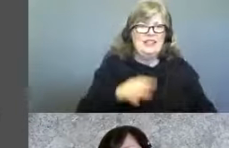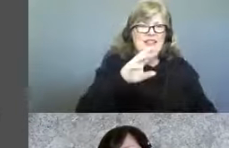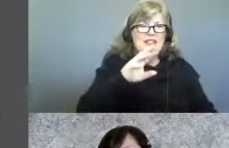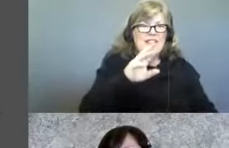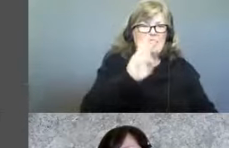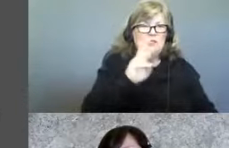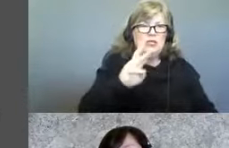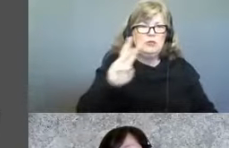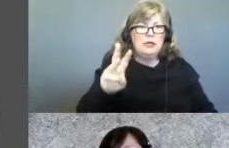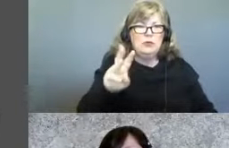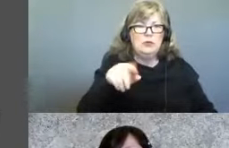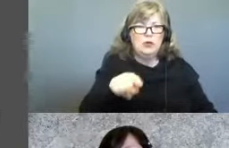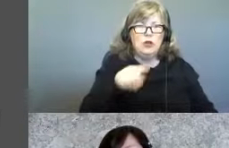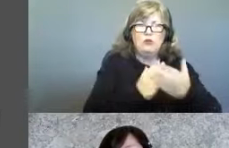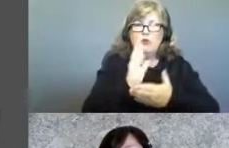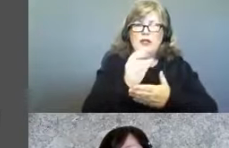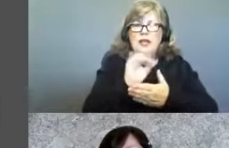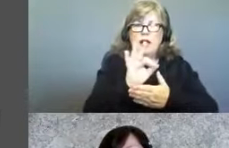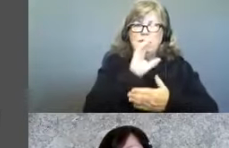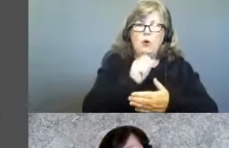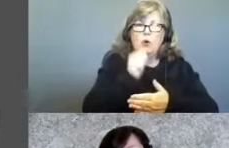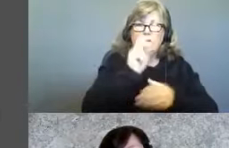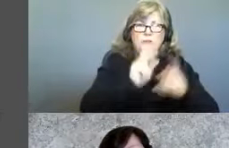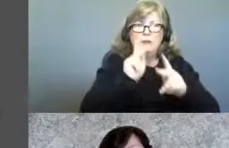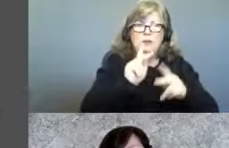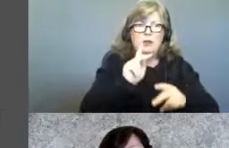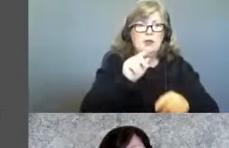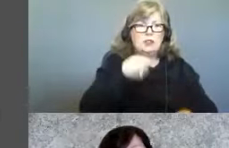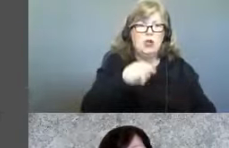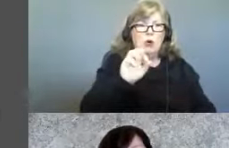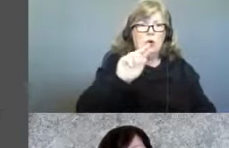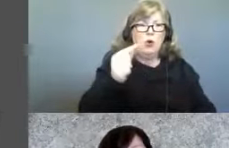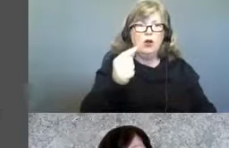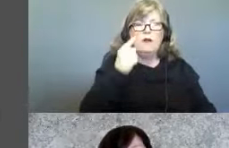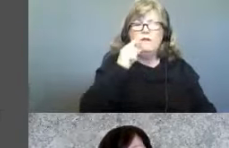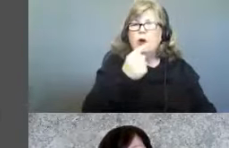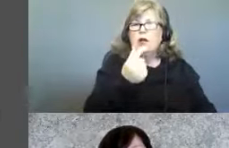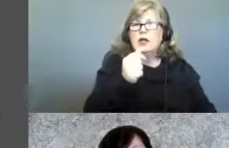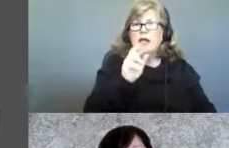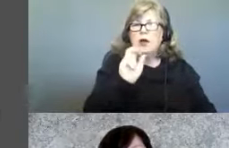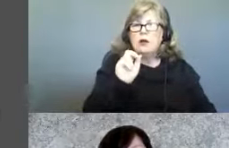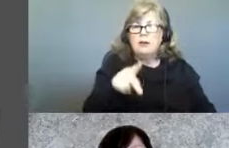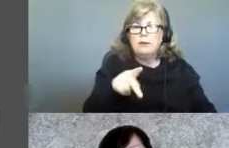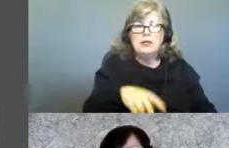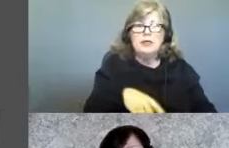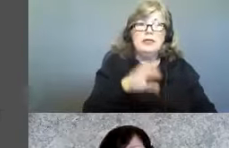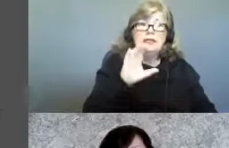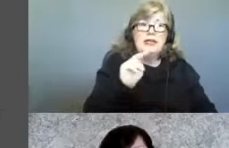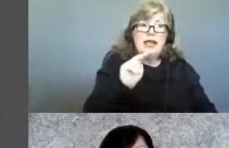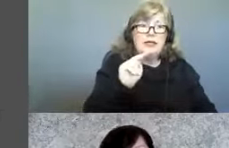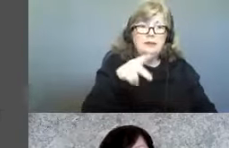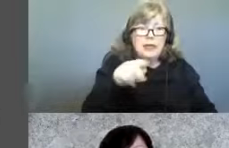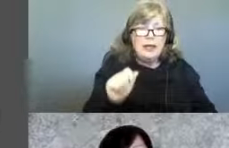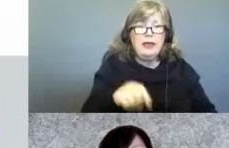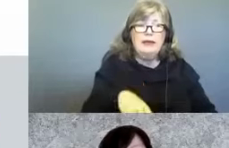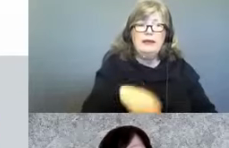www.rightsofolderpeople.org. That's where you can find GARIP. And if you're looking to speak with CNPA or EAPO, you can